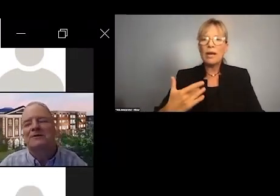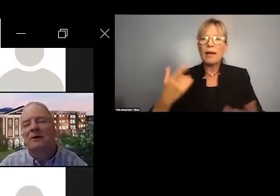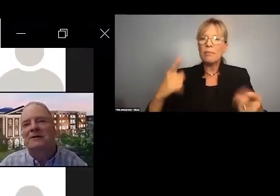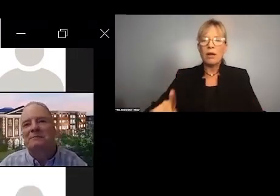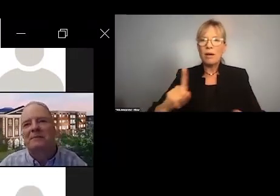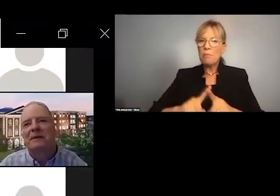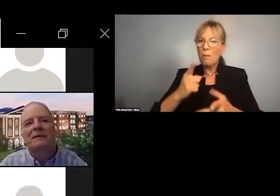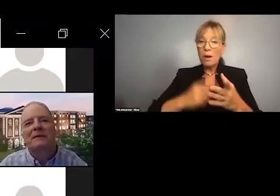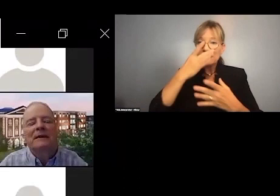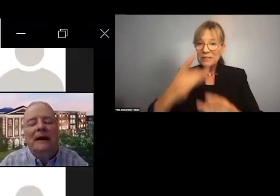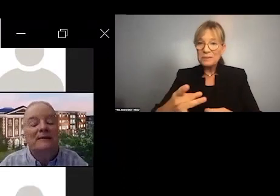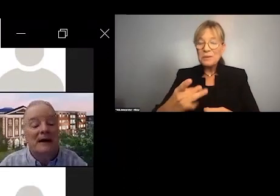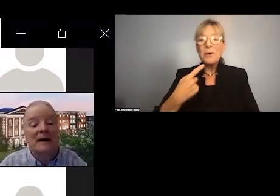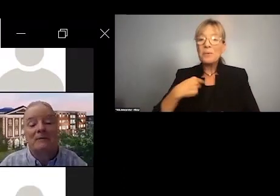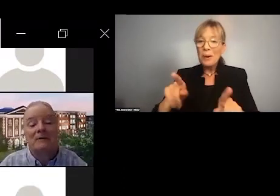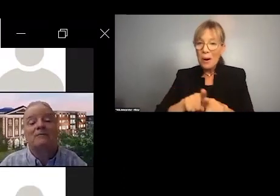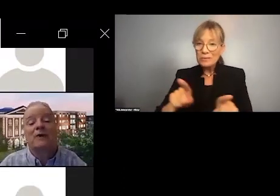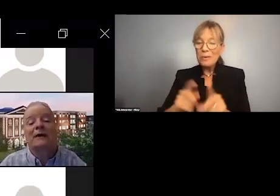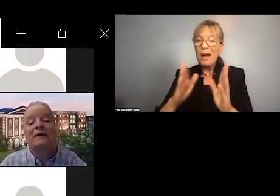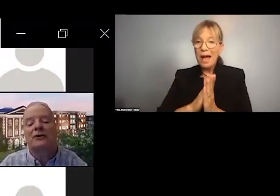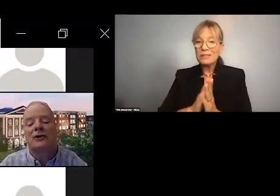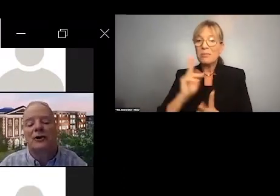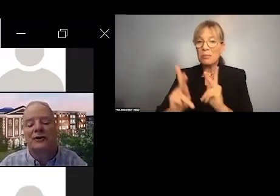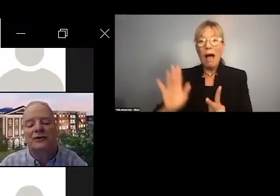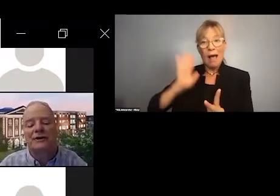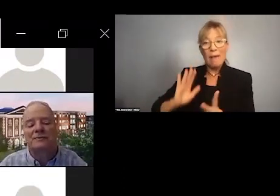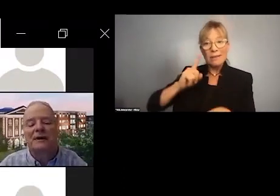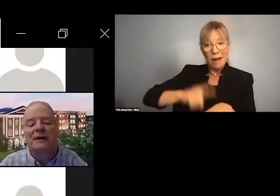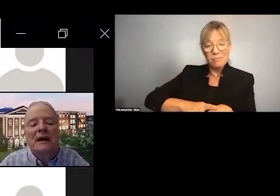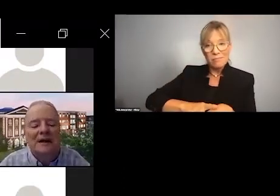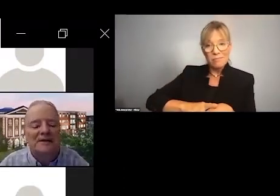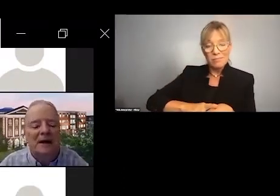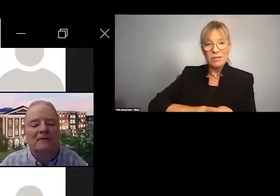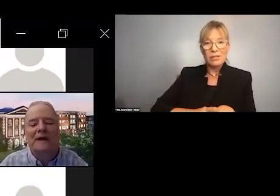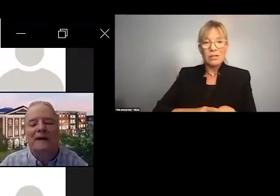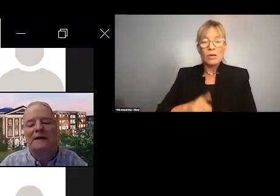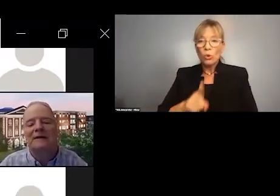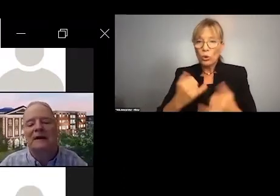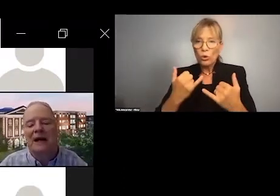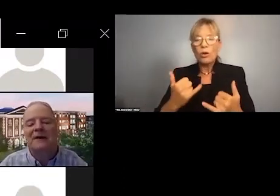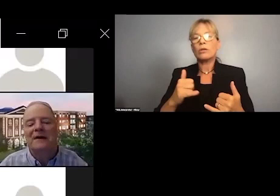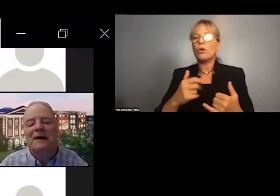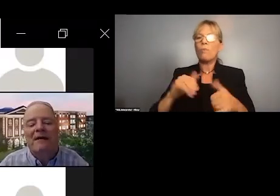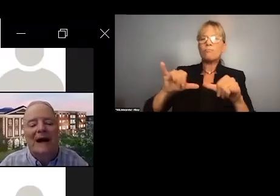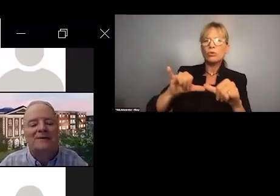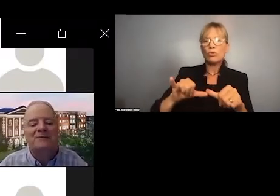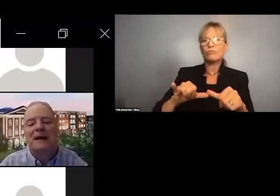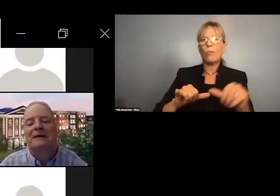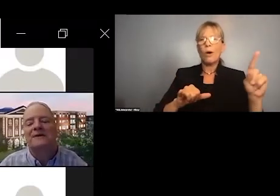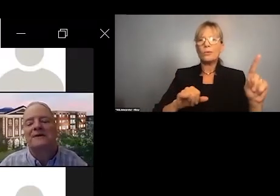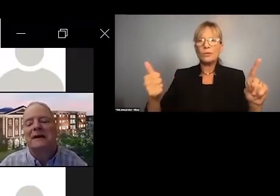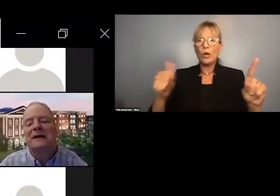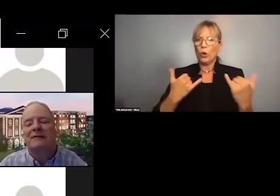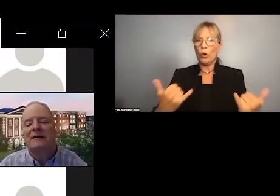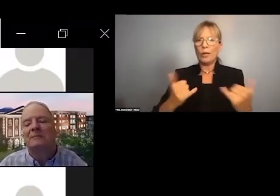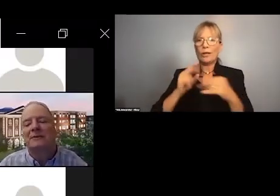the interesting thing, we also asked people at the time, rank your current adjustment on a scale of 1 to 10, and